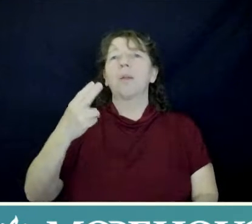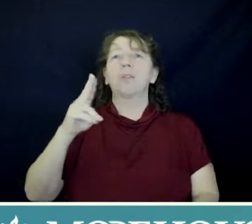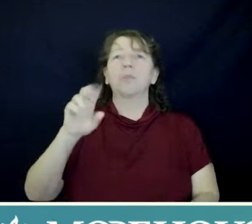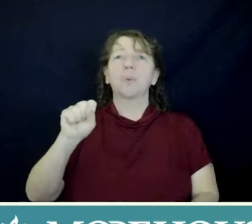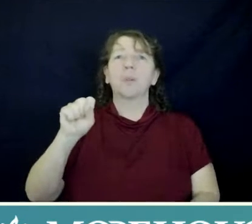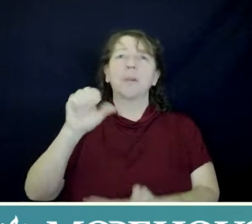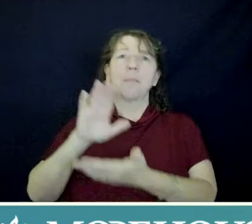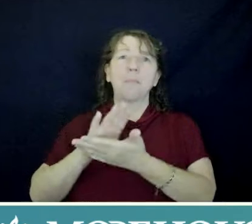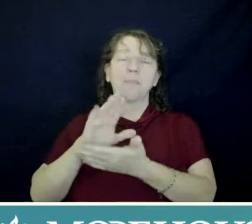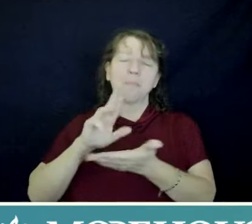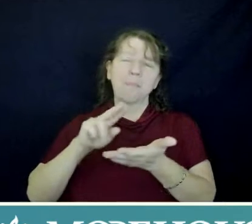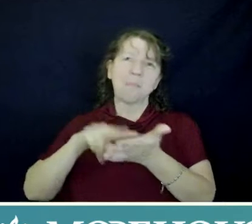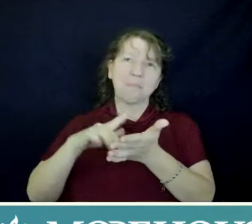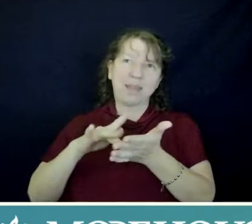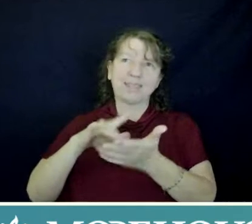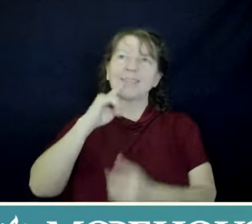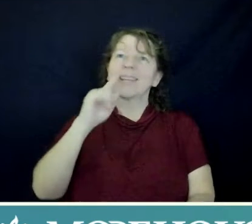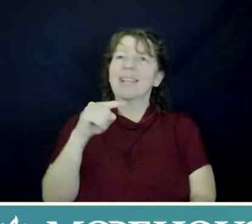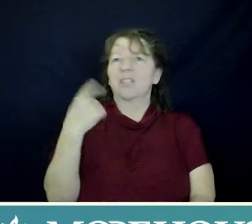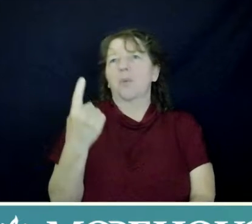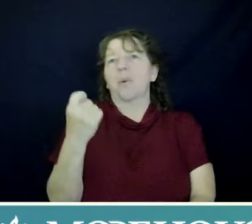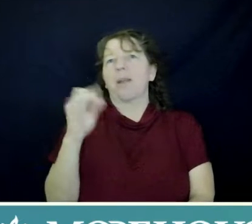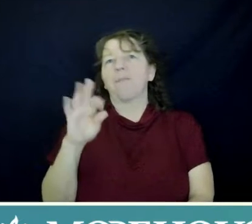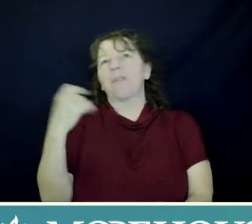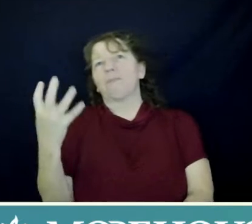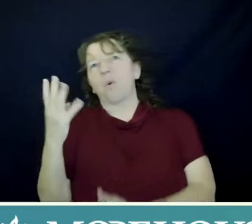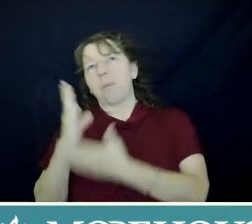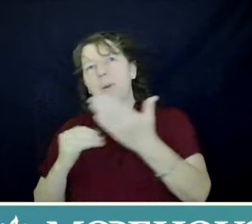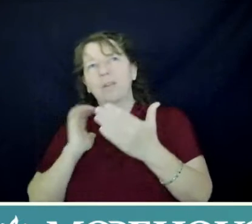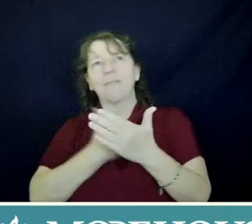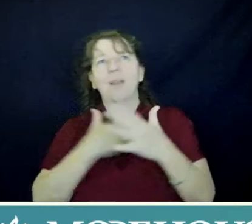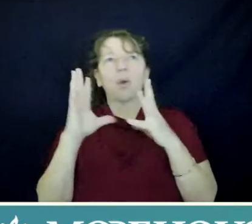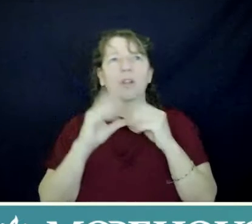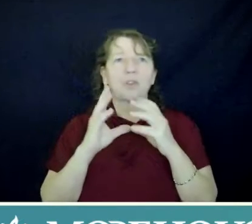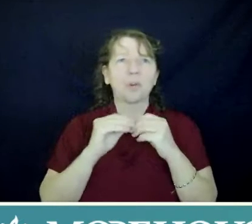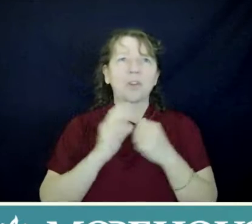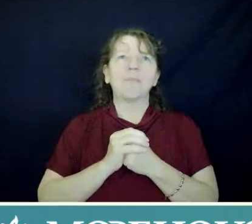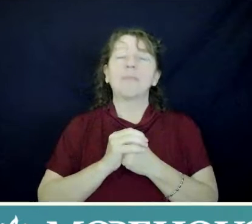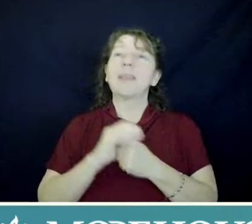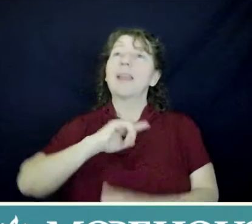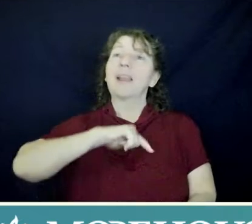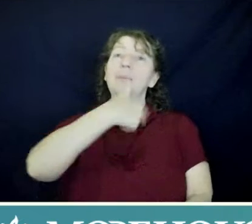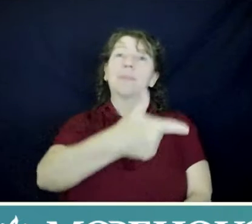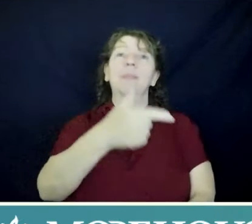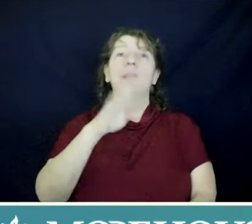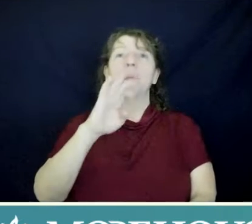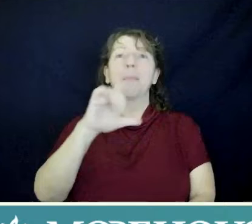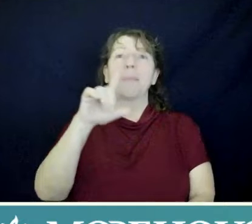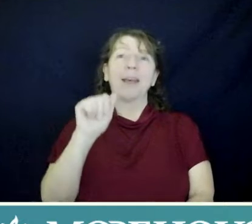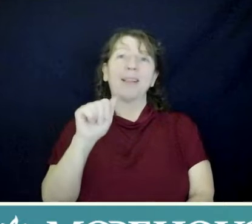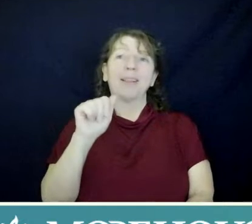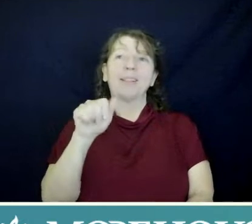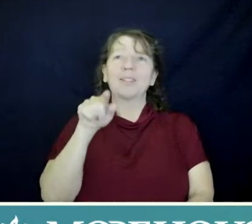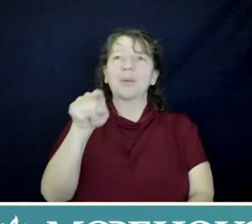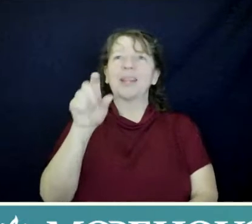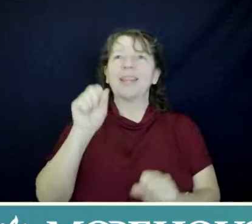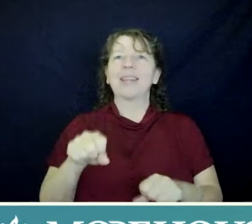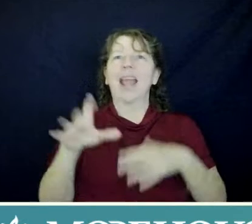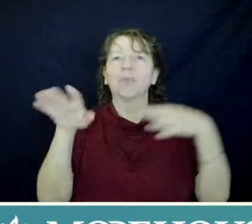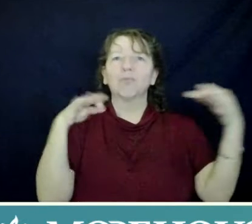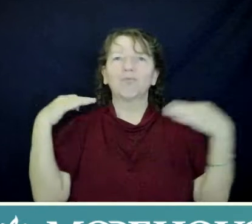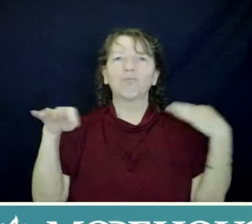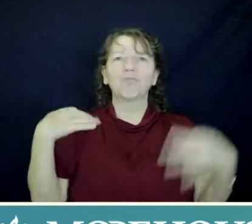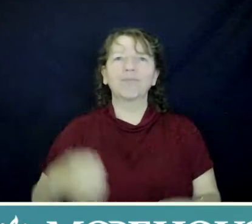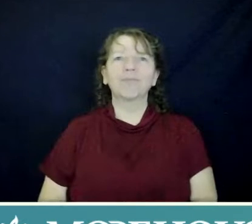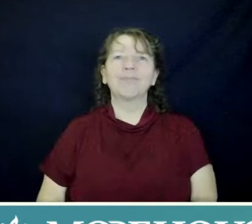that are the HBCU Global Health Consortium. And I'll turn it over to Bella now so that he can talk a little bit more about that. Thank